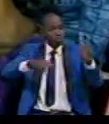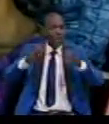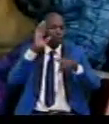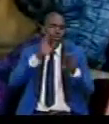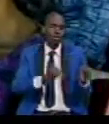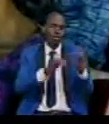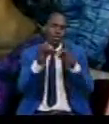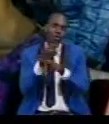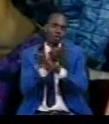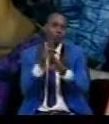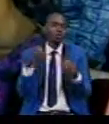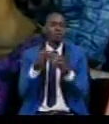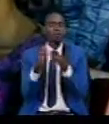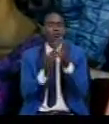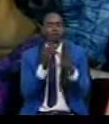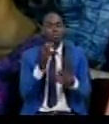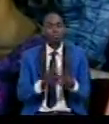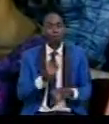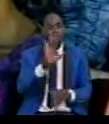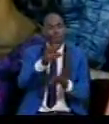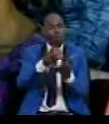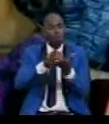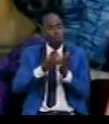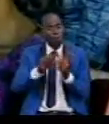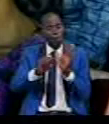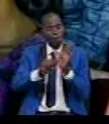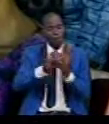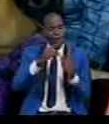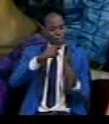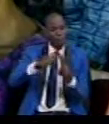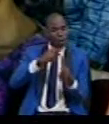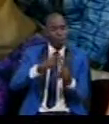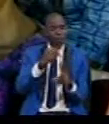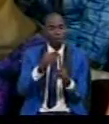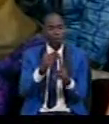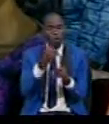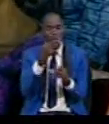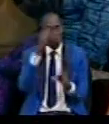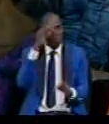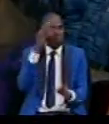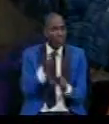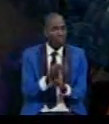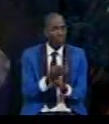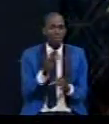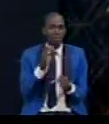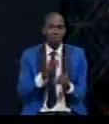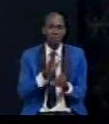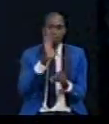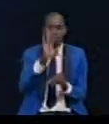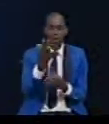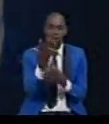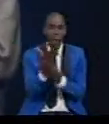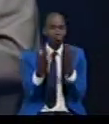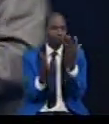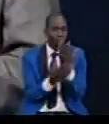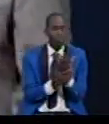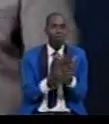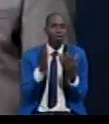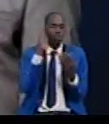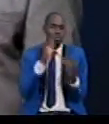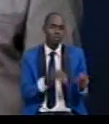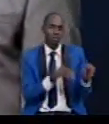The word of faith in your mouth, the word of expectation coming from your mouth, and the word